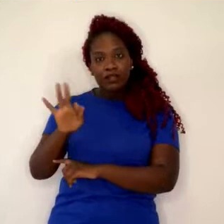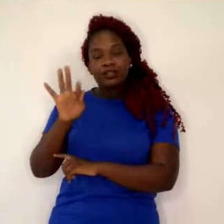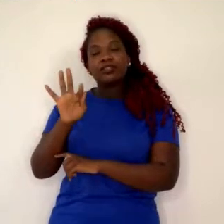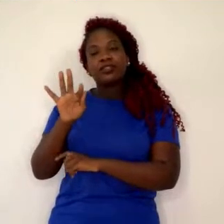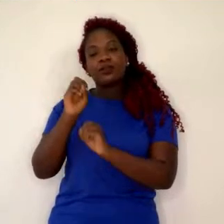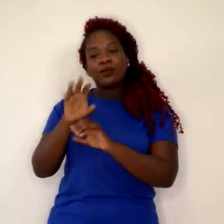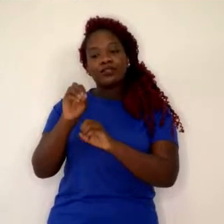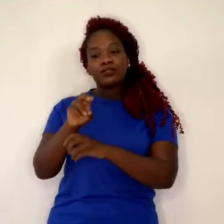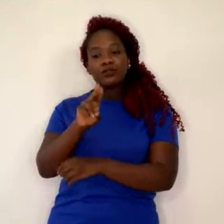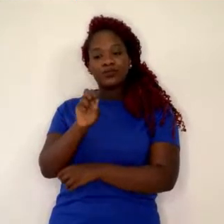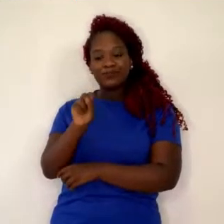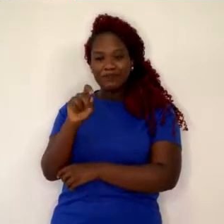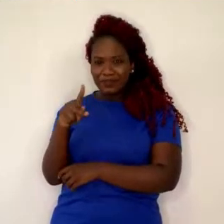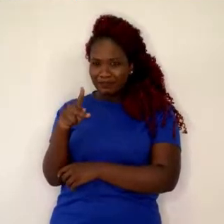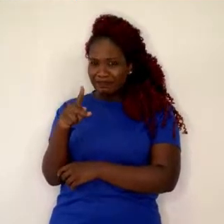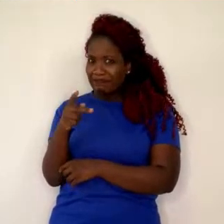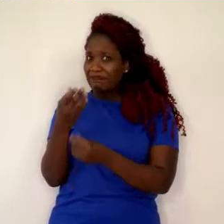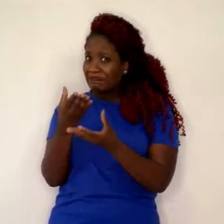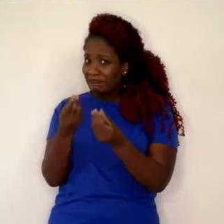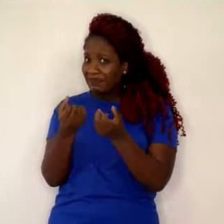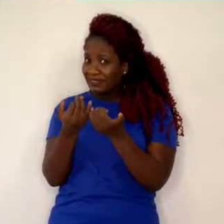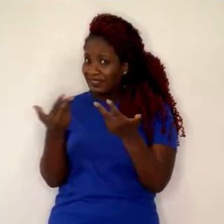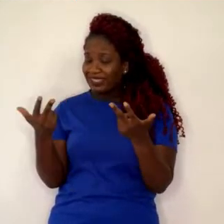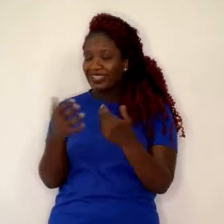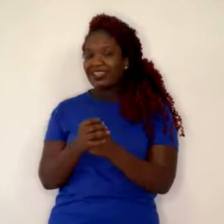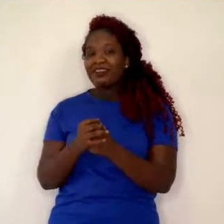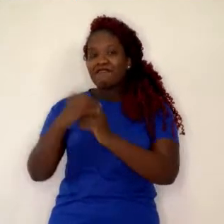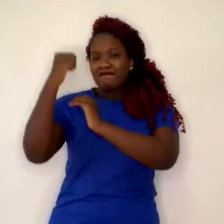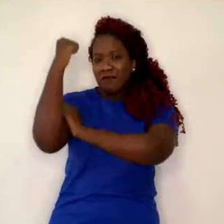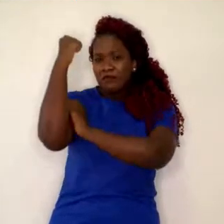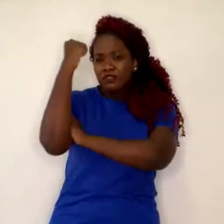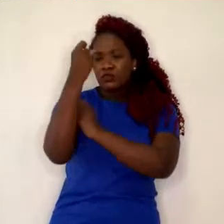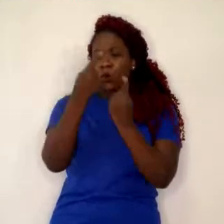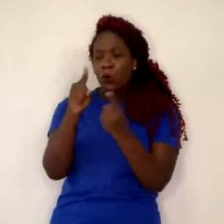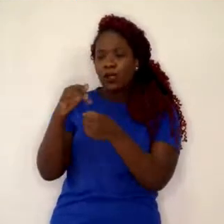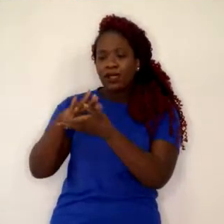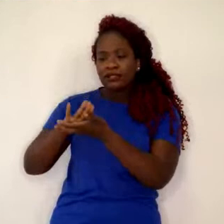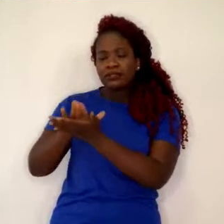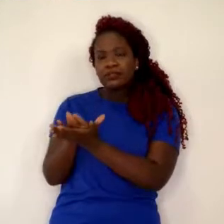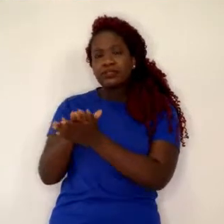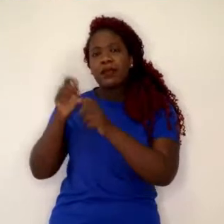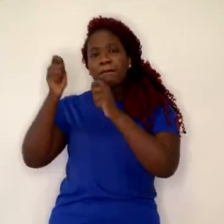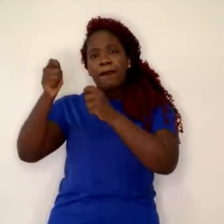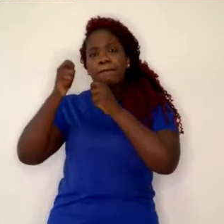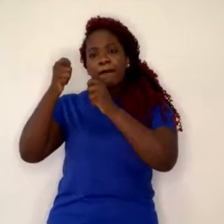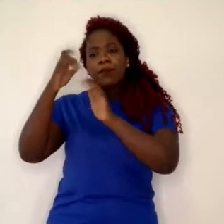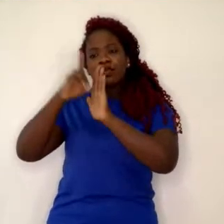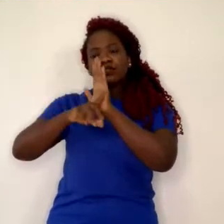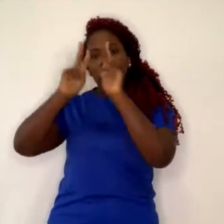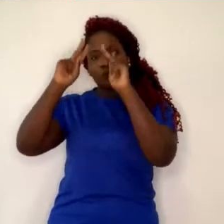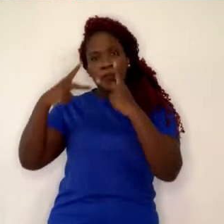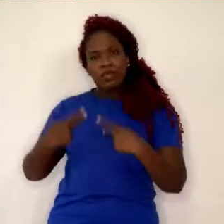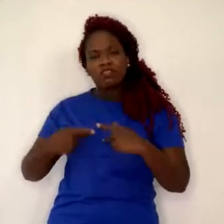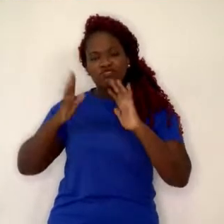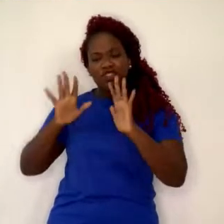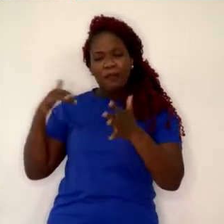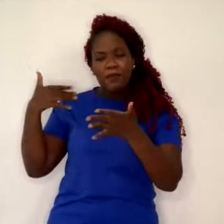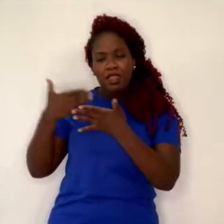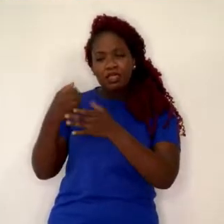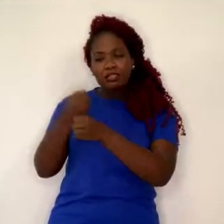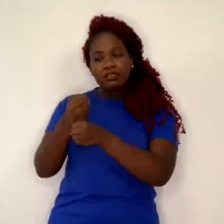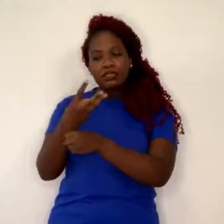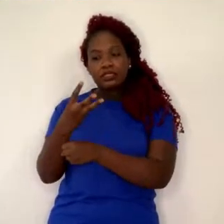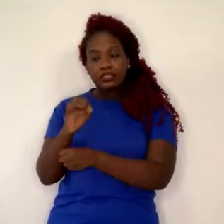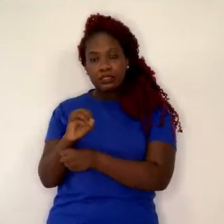providing visibility to marginalized groups for social justice in Brazil. She's an activist for over